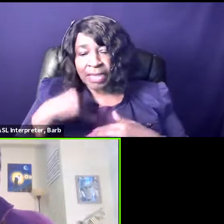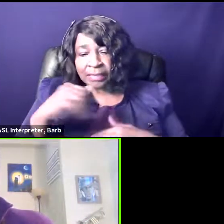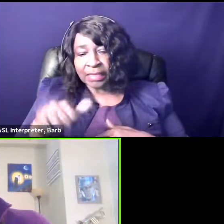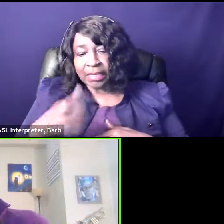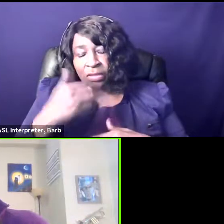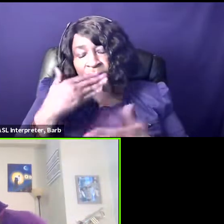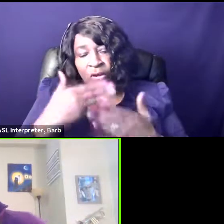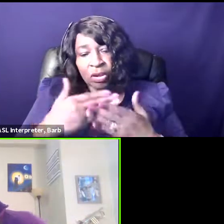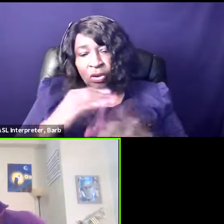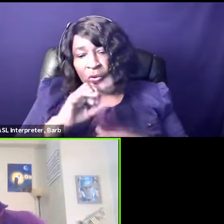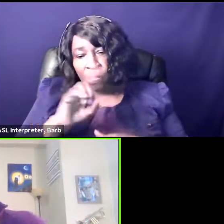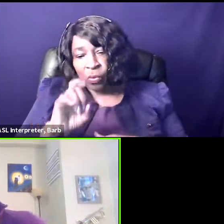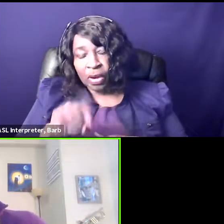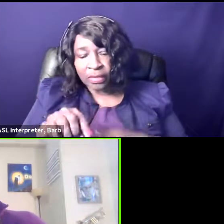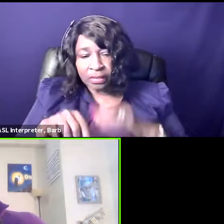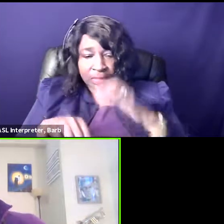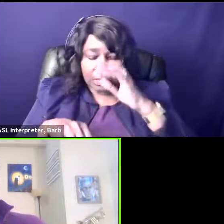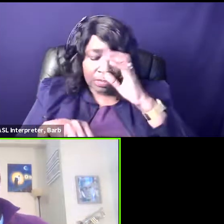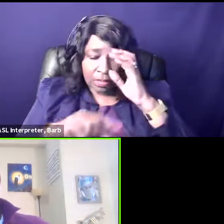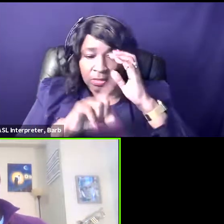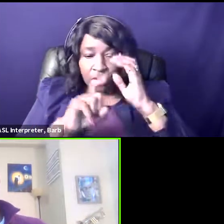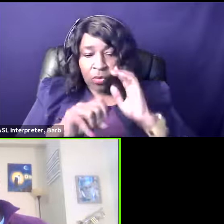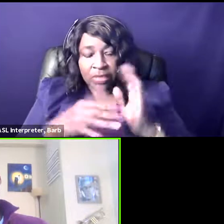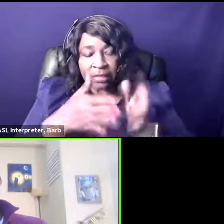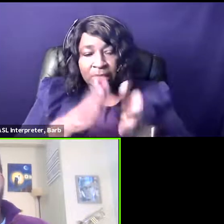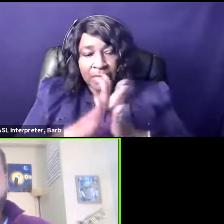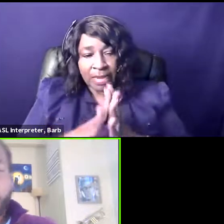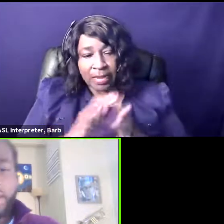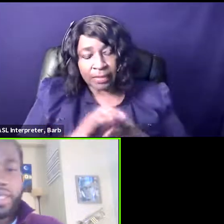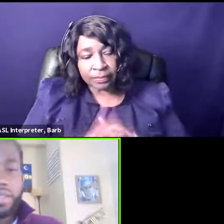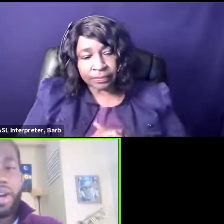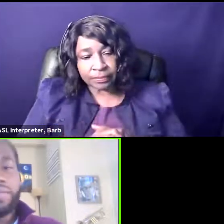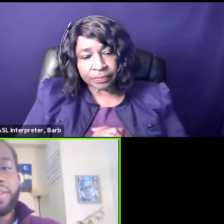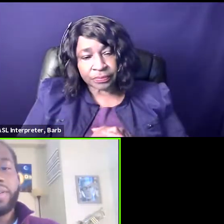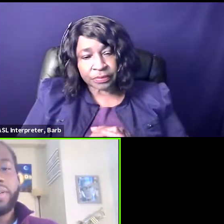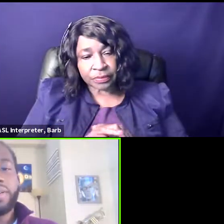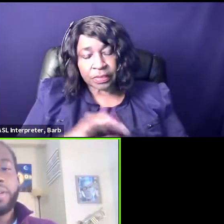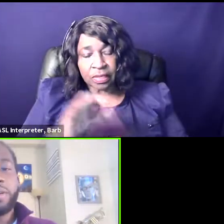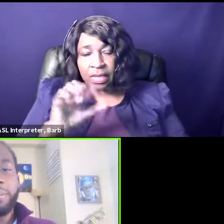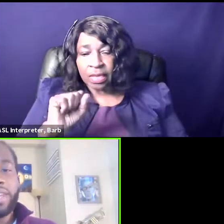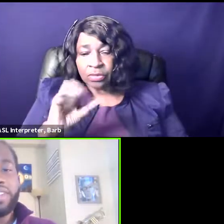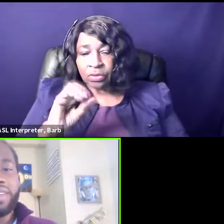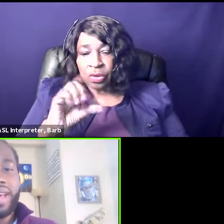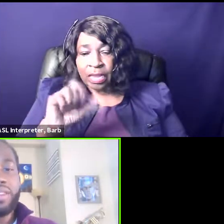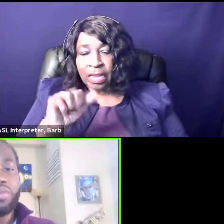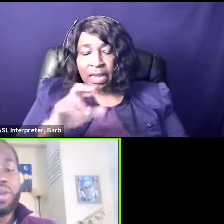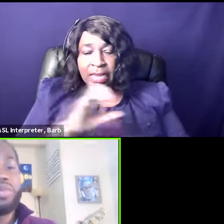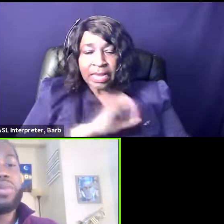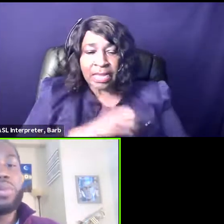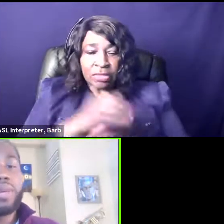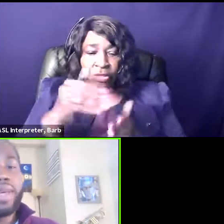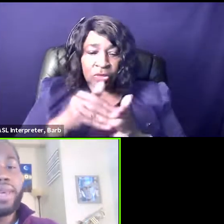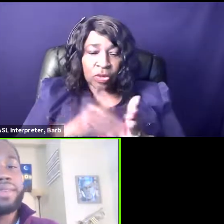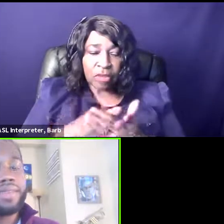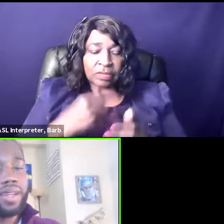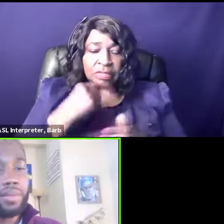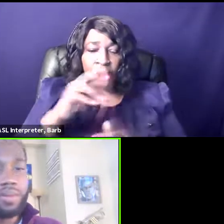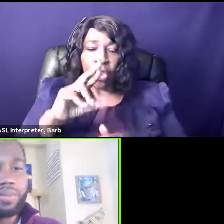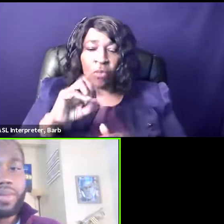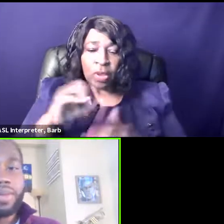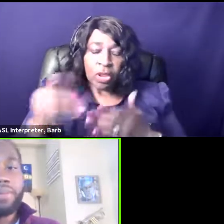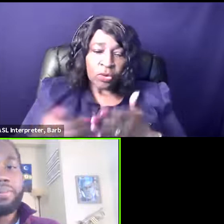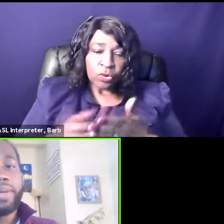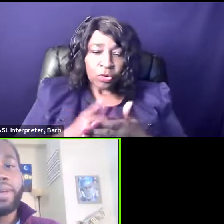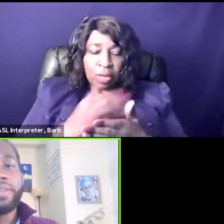crowd. The question asks or states, solar energy is often, mentioned as renewable and